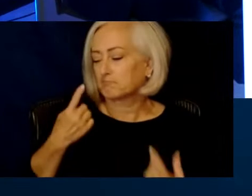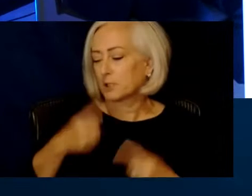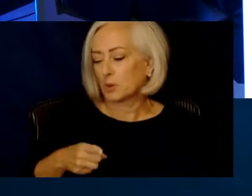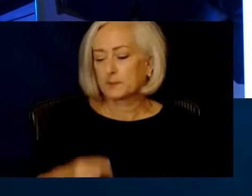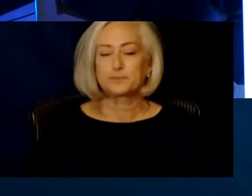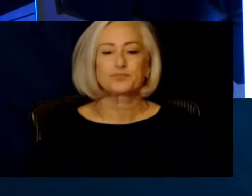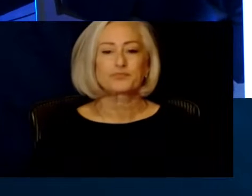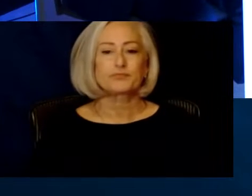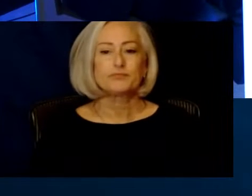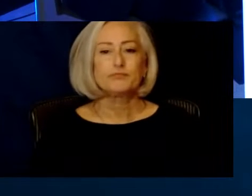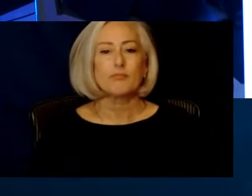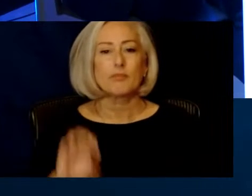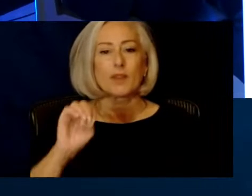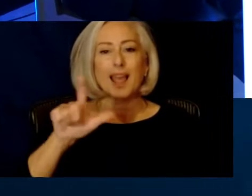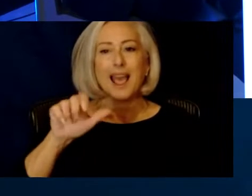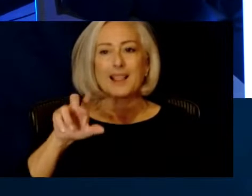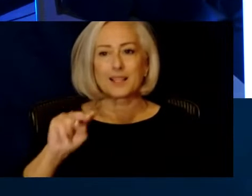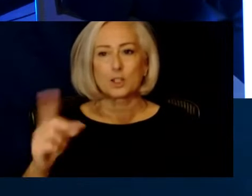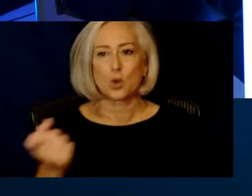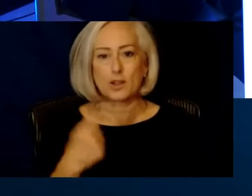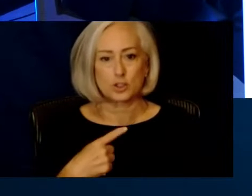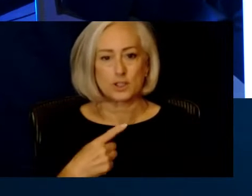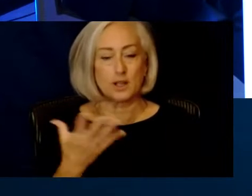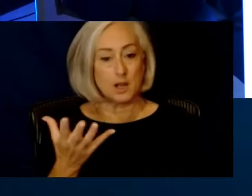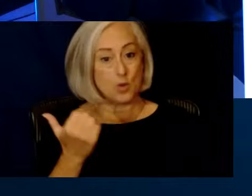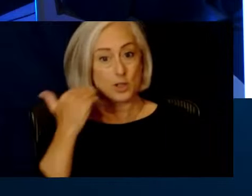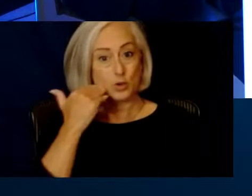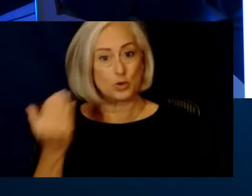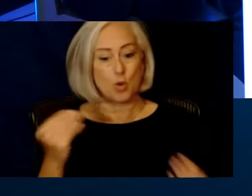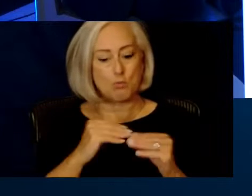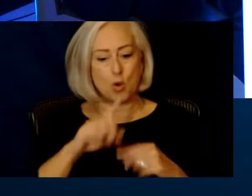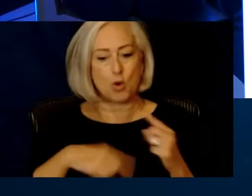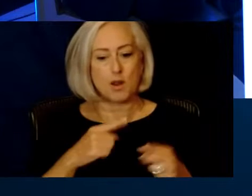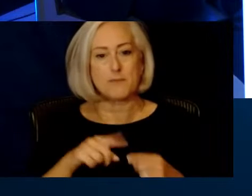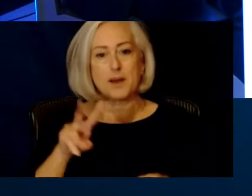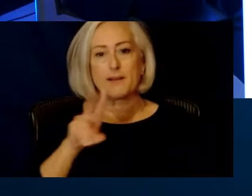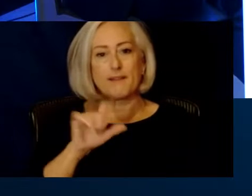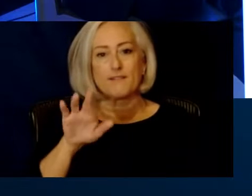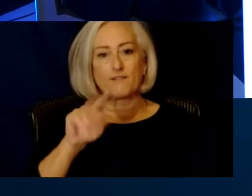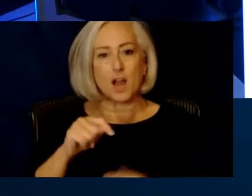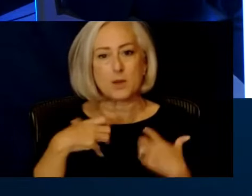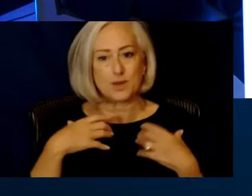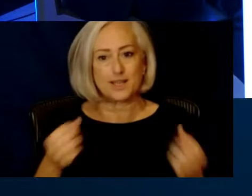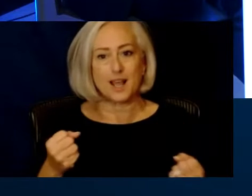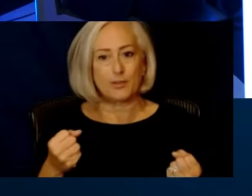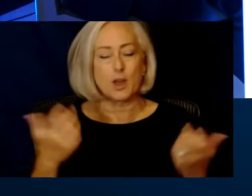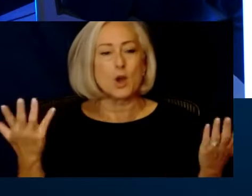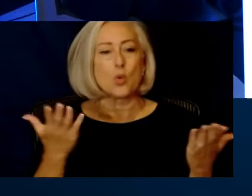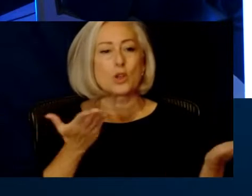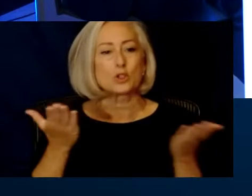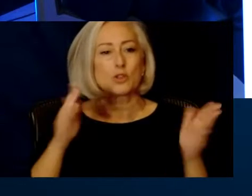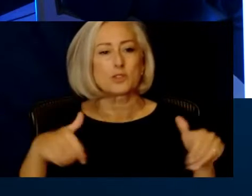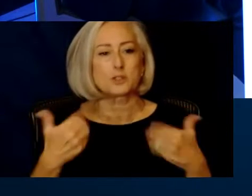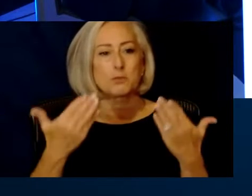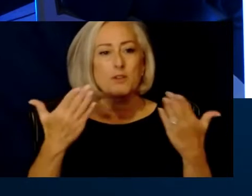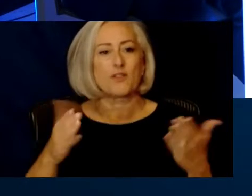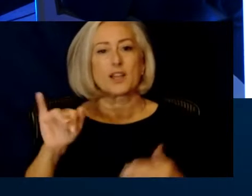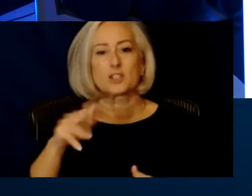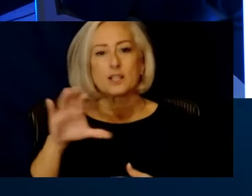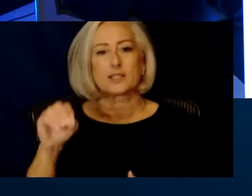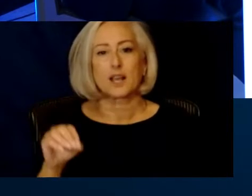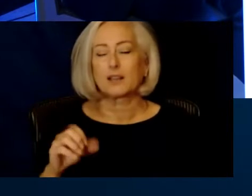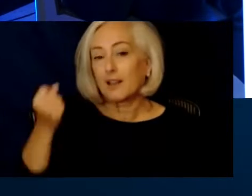Question from Ellen. Would love to learn more about Vibrant Health. What services do they provide in Johnson County? Okay, Vibrant is the